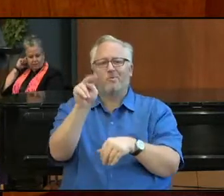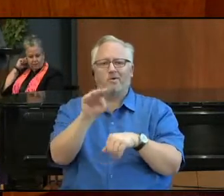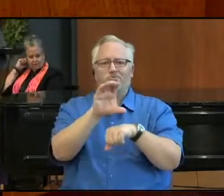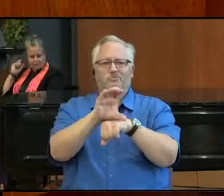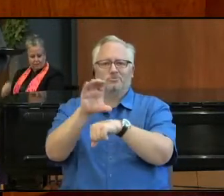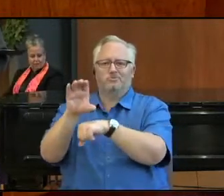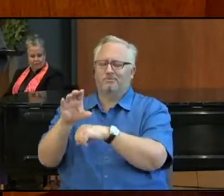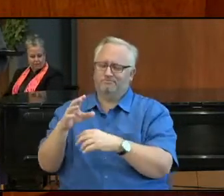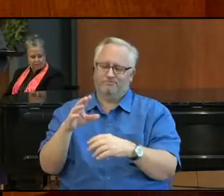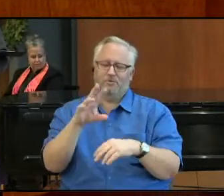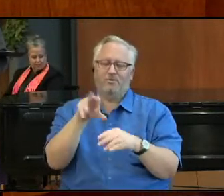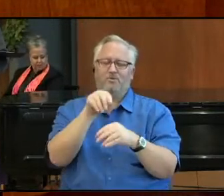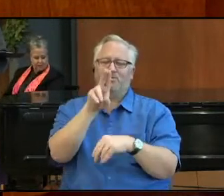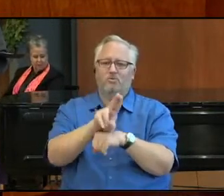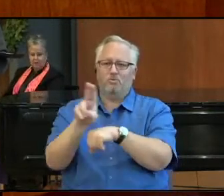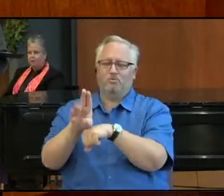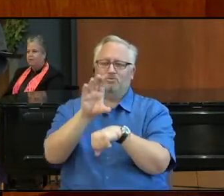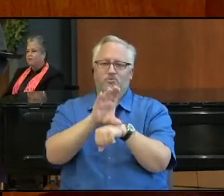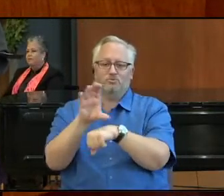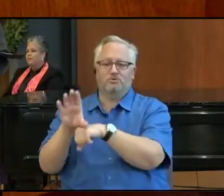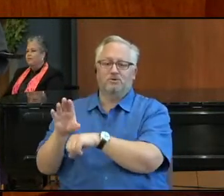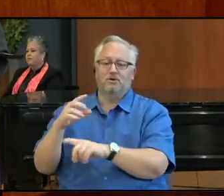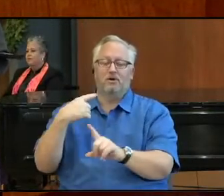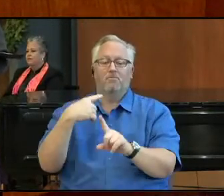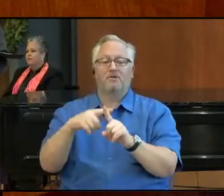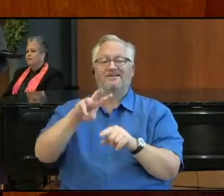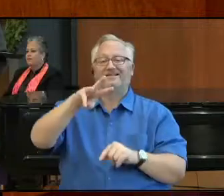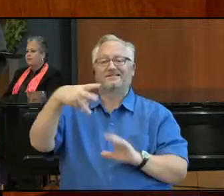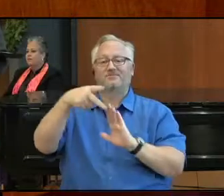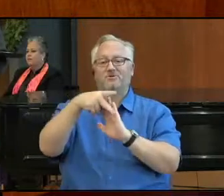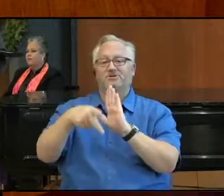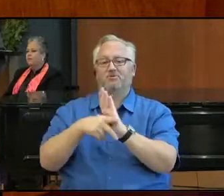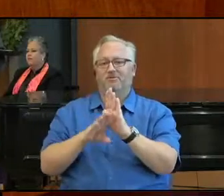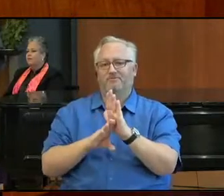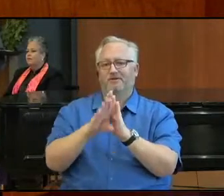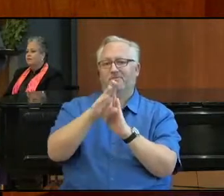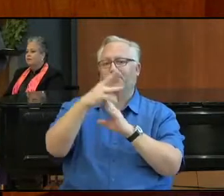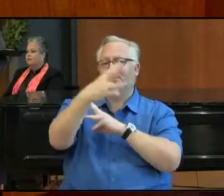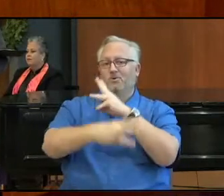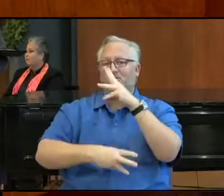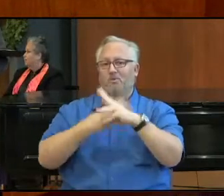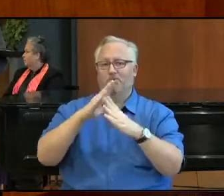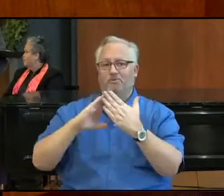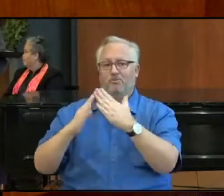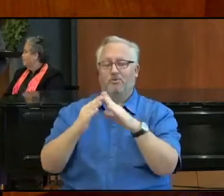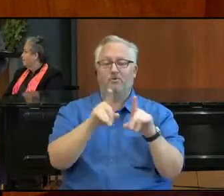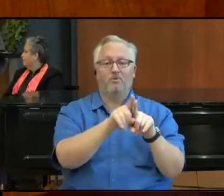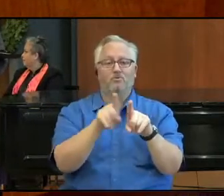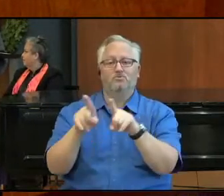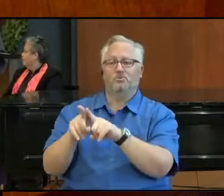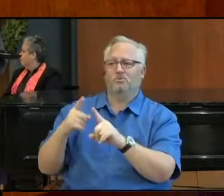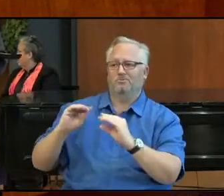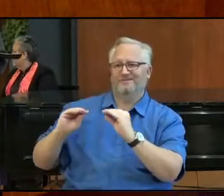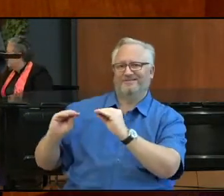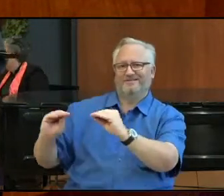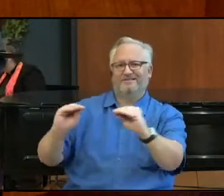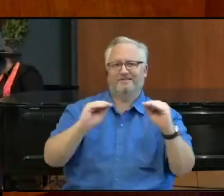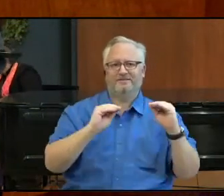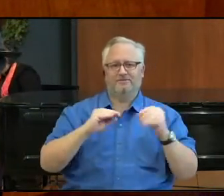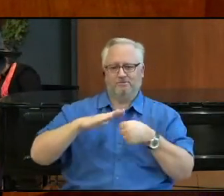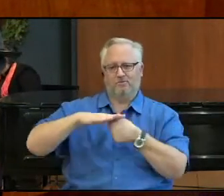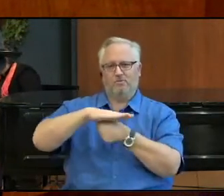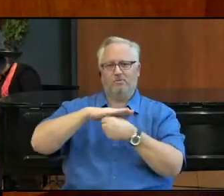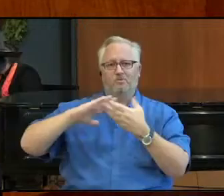and supporting our sixth principle of building world community, but also we are educating our communities